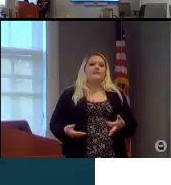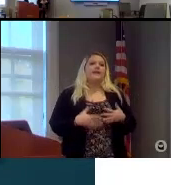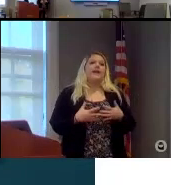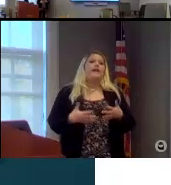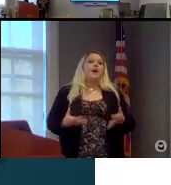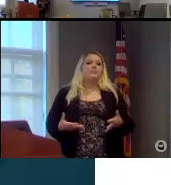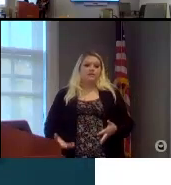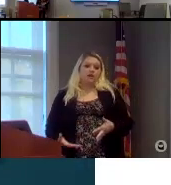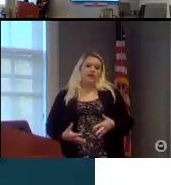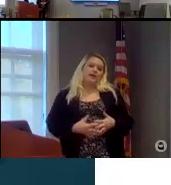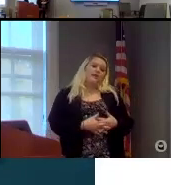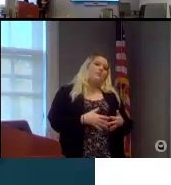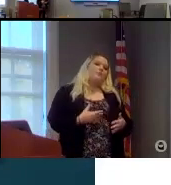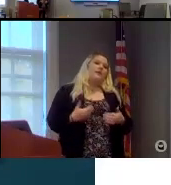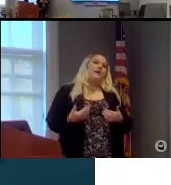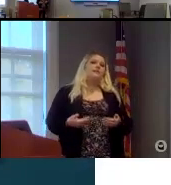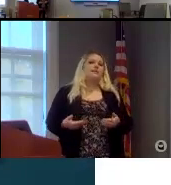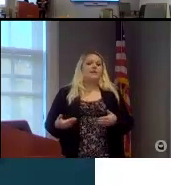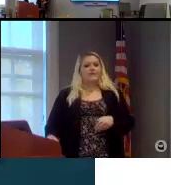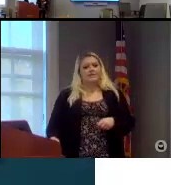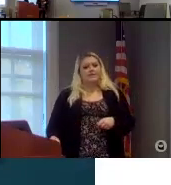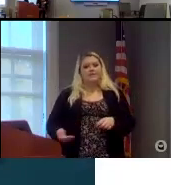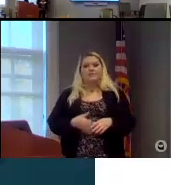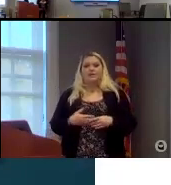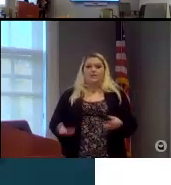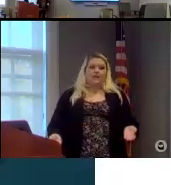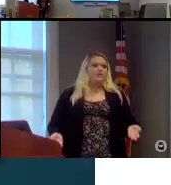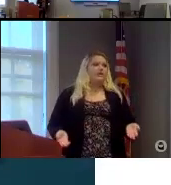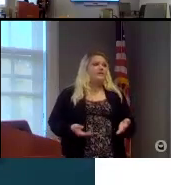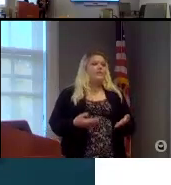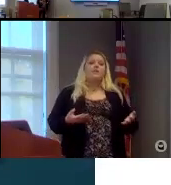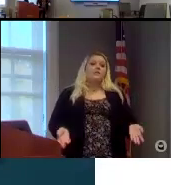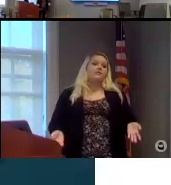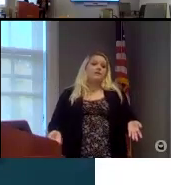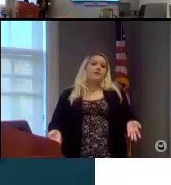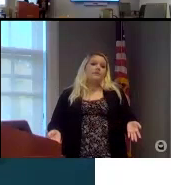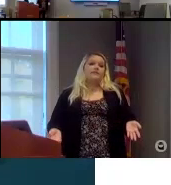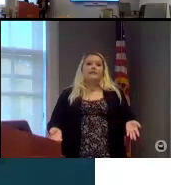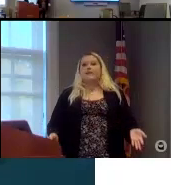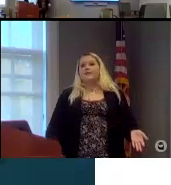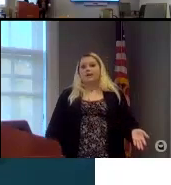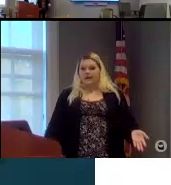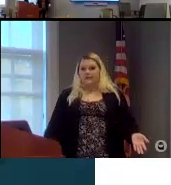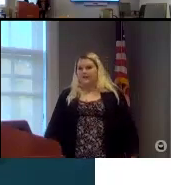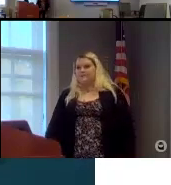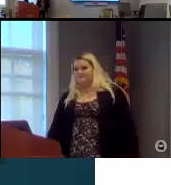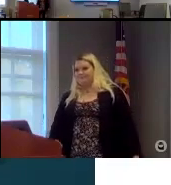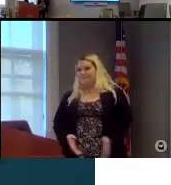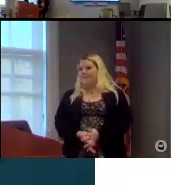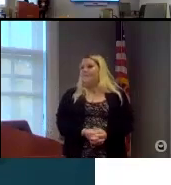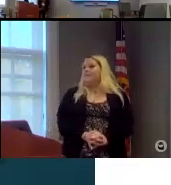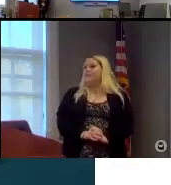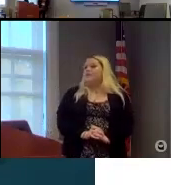because these sites cannot be targeted because of their protections, meaning that we can't share them because we don't want to risk anything bad